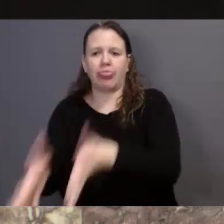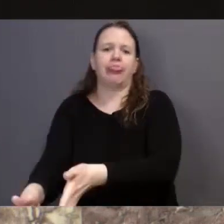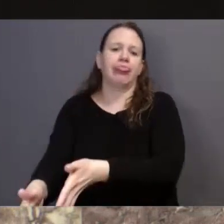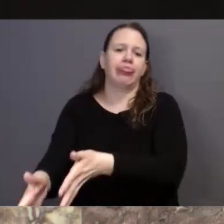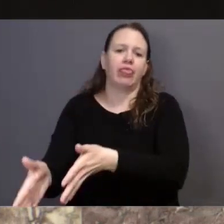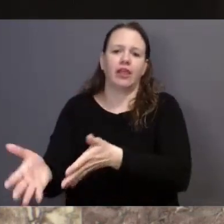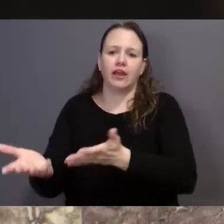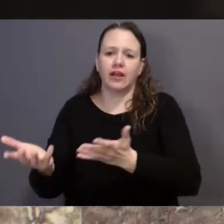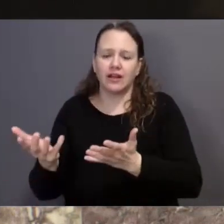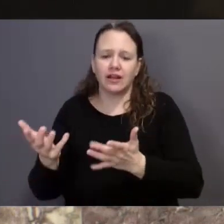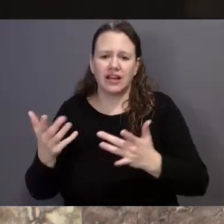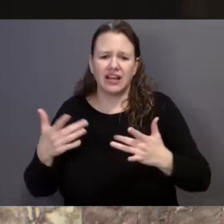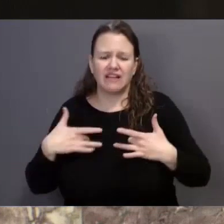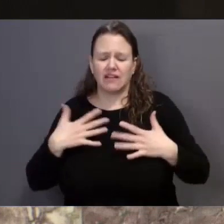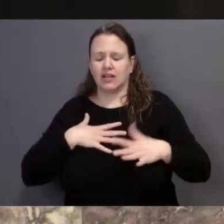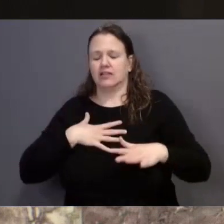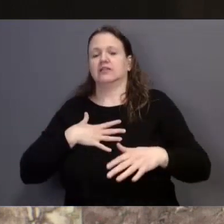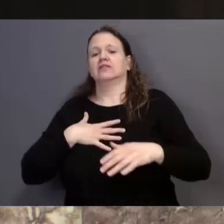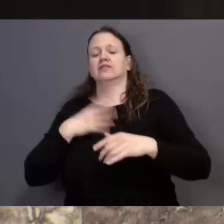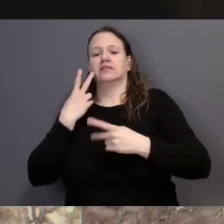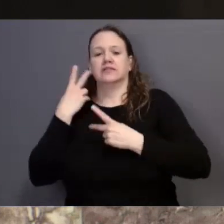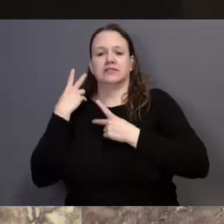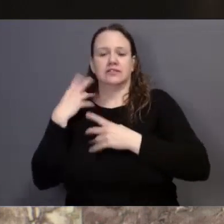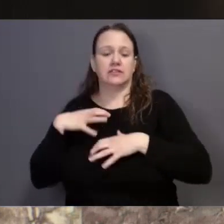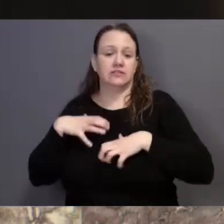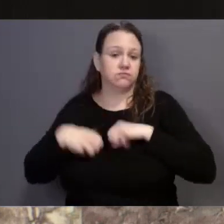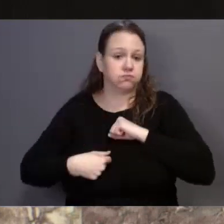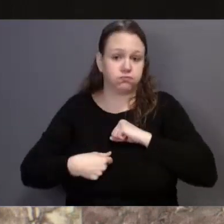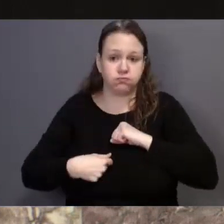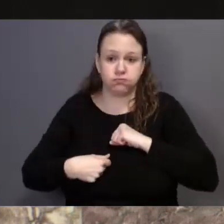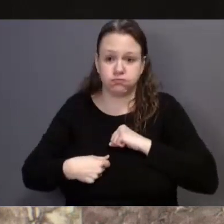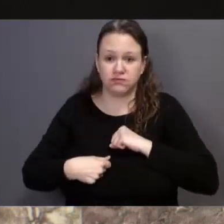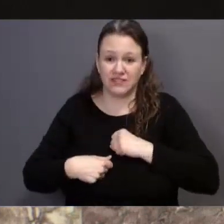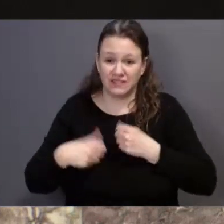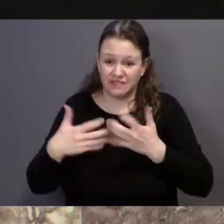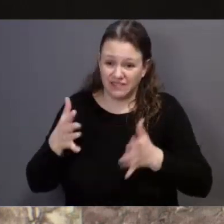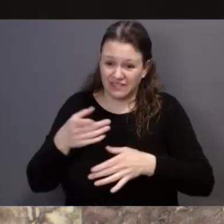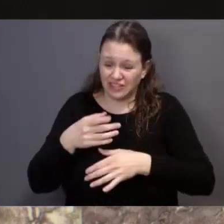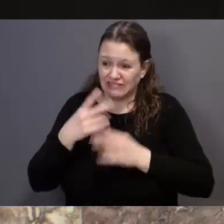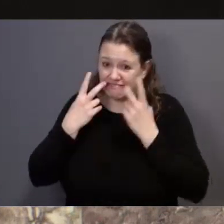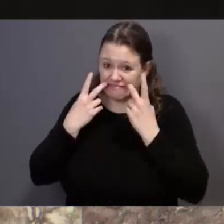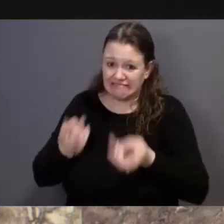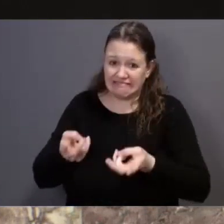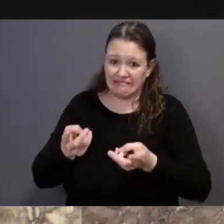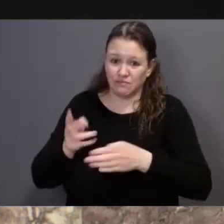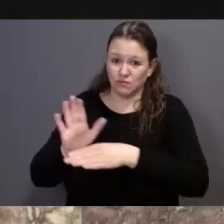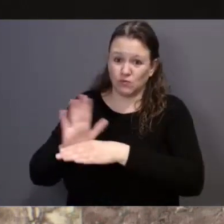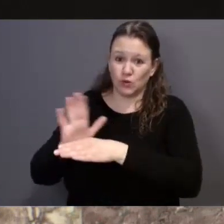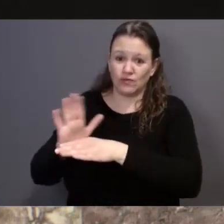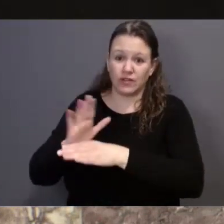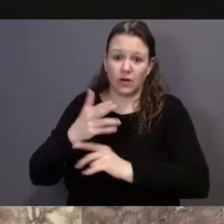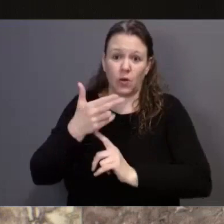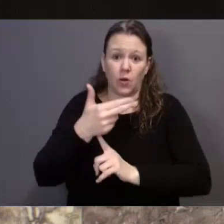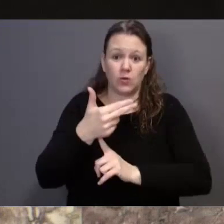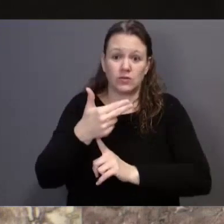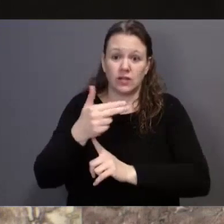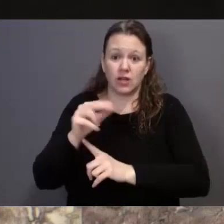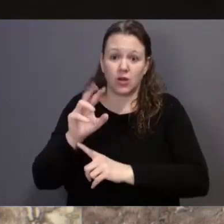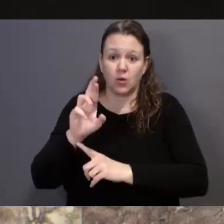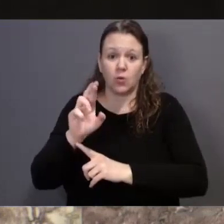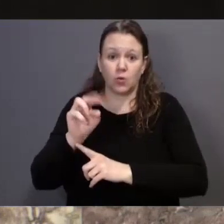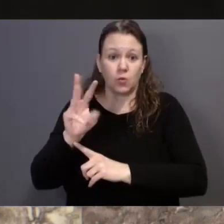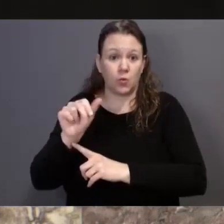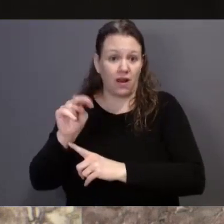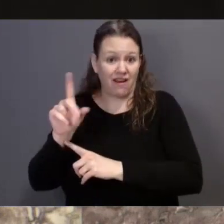seen the movie Hotel Rwanda or read the General's book, Shake Hands with the Devil. They delineate the tragedy that was occurring and the bravery and dedication of a